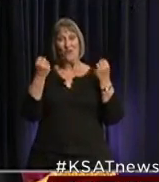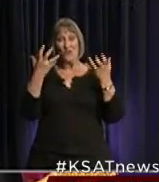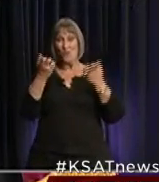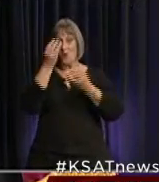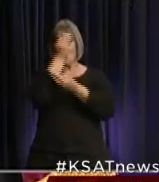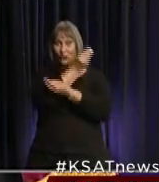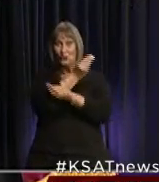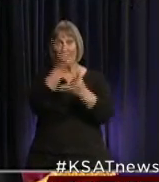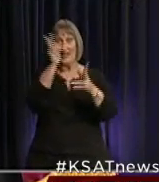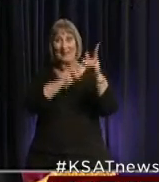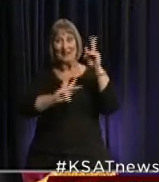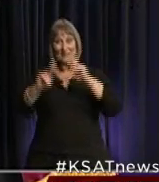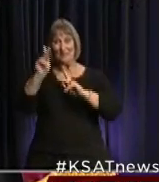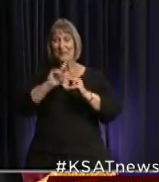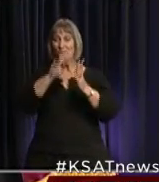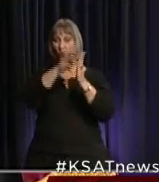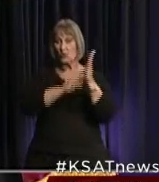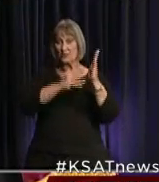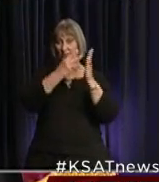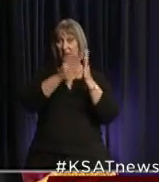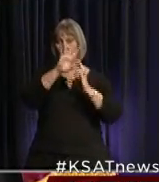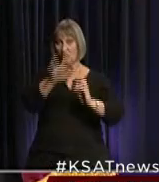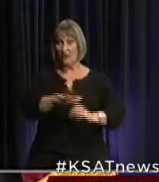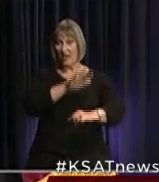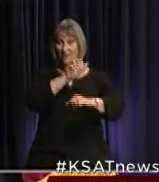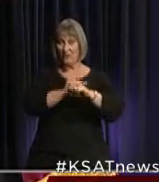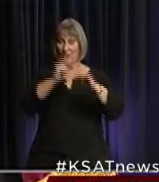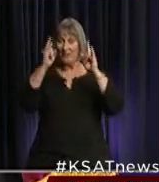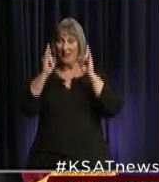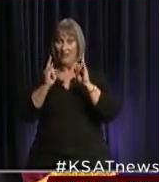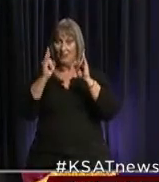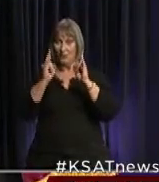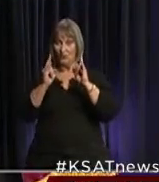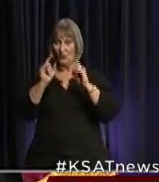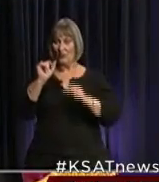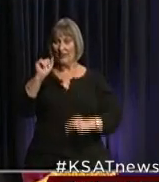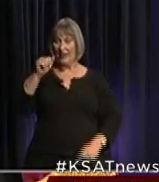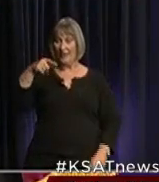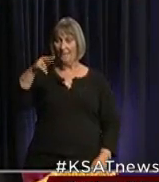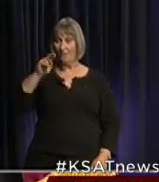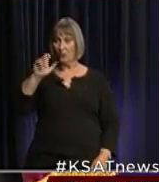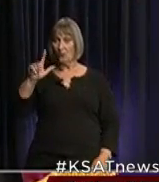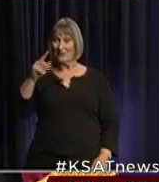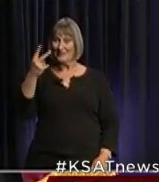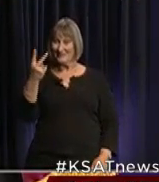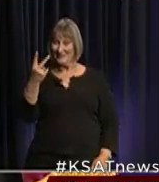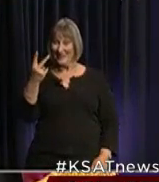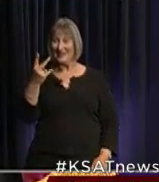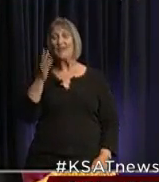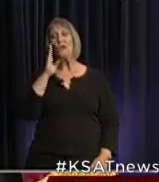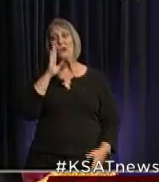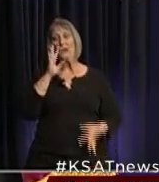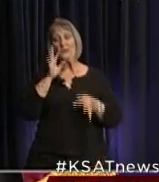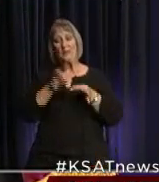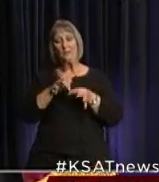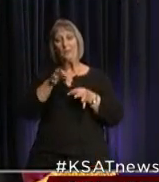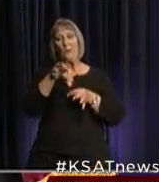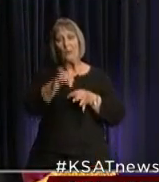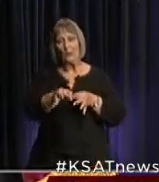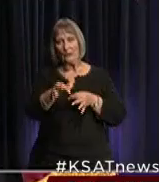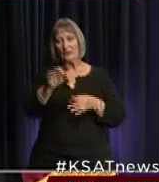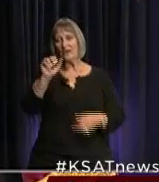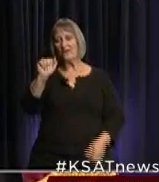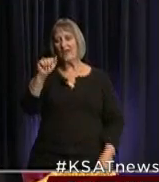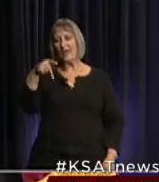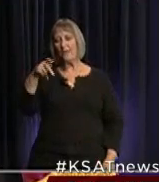are scheduled for the COVID-19 vaccine at the Alamo Dome on April 2nd will be rescheduled to April 5th